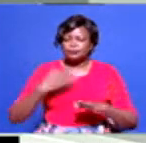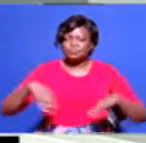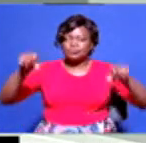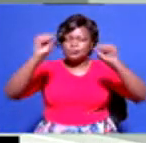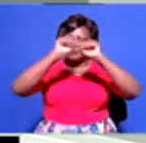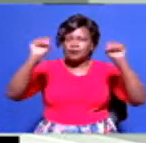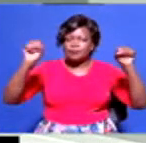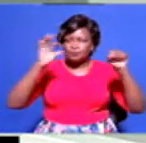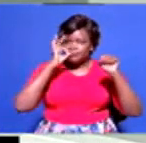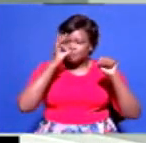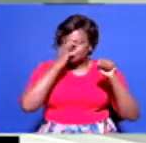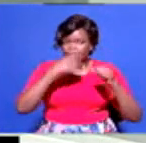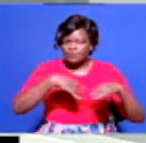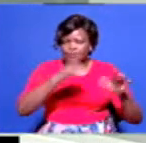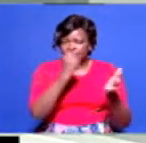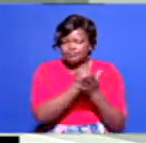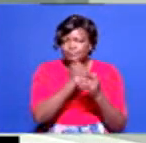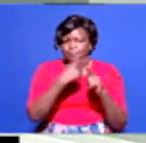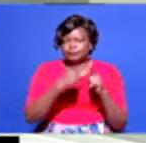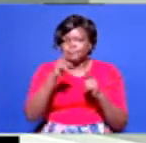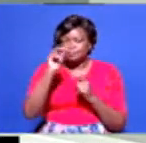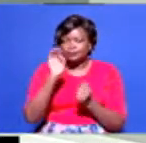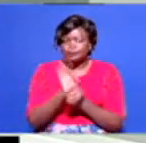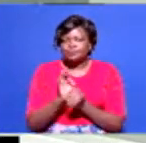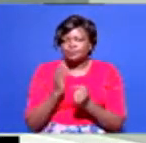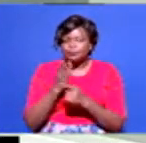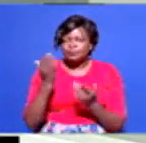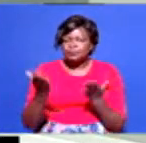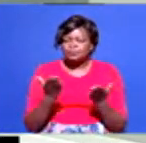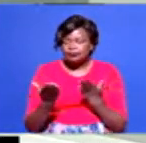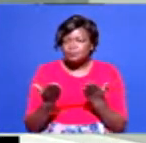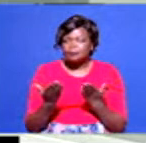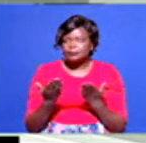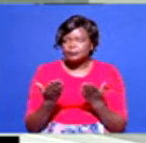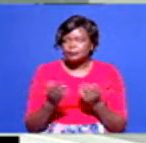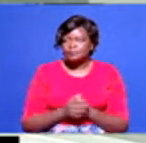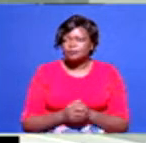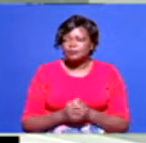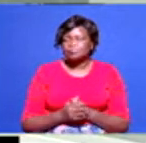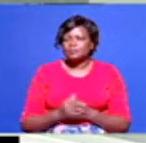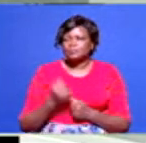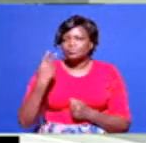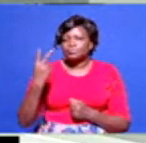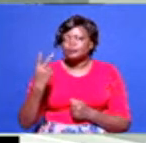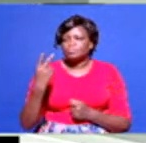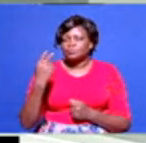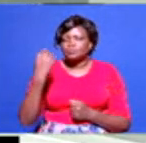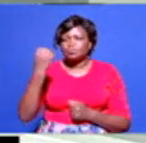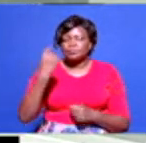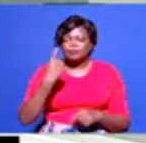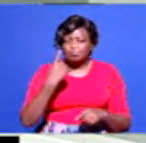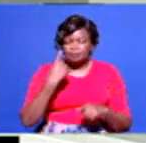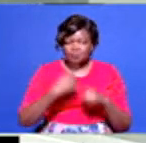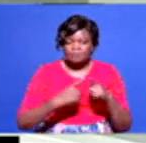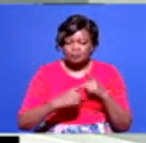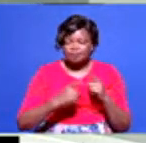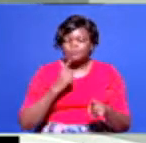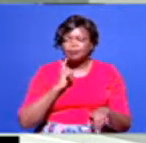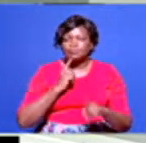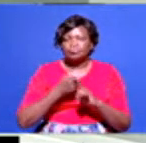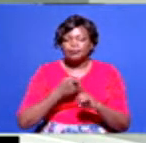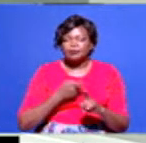left office in 2013 after serving for 2 5-year terms as head of state and commander-in-chief of the armed forces